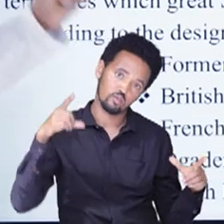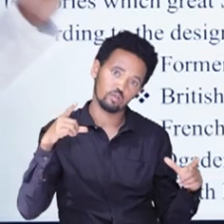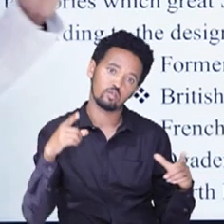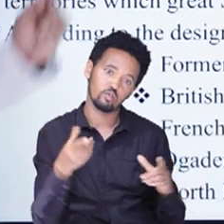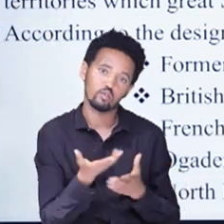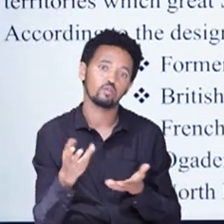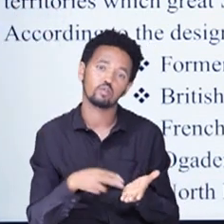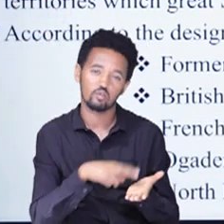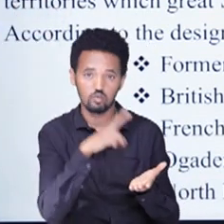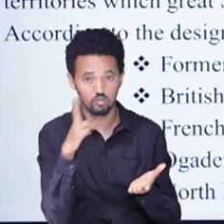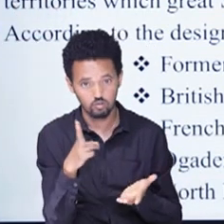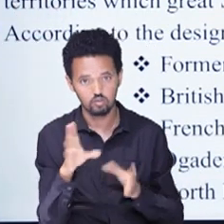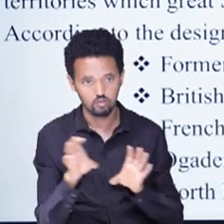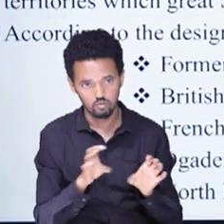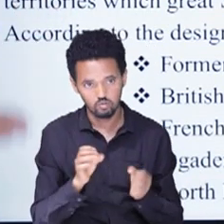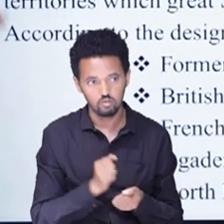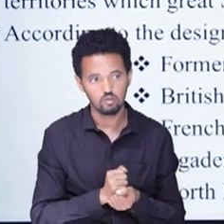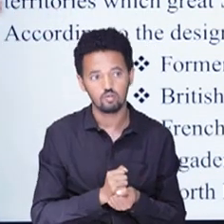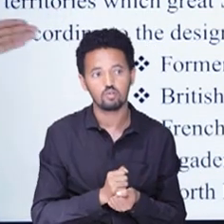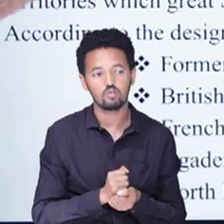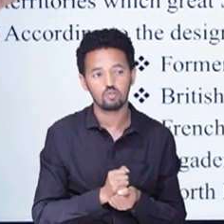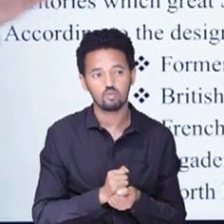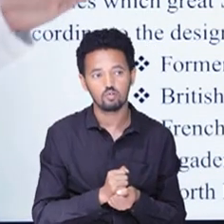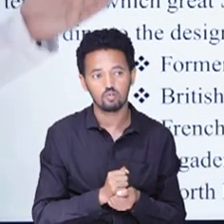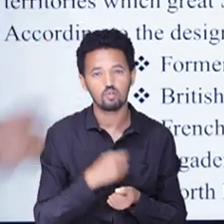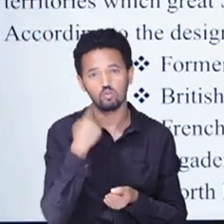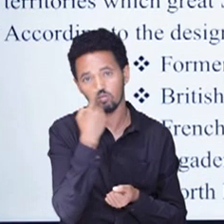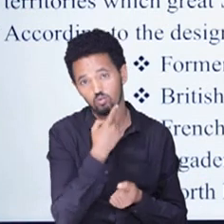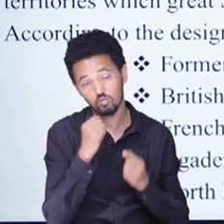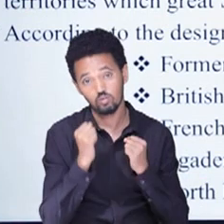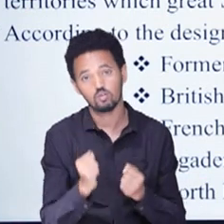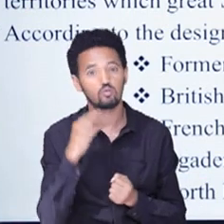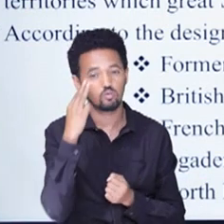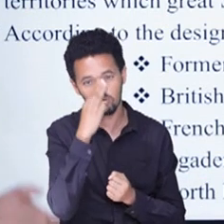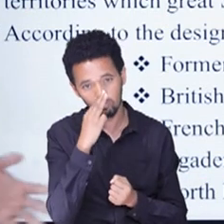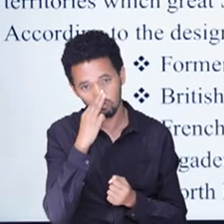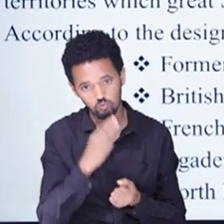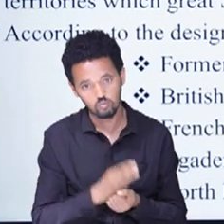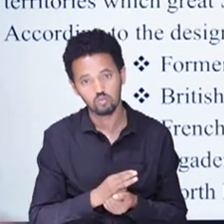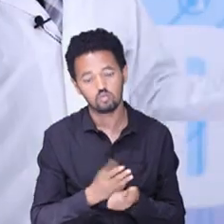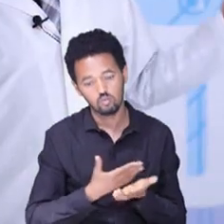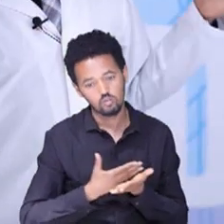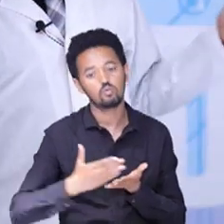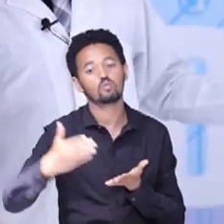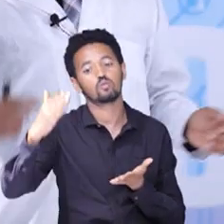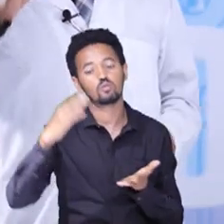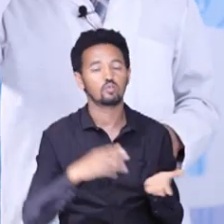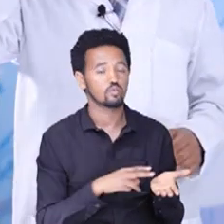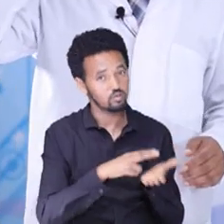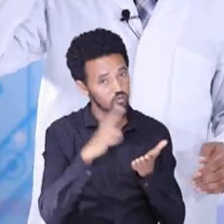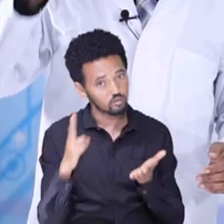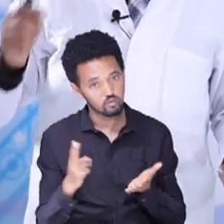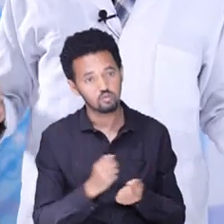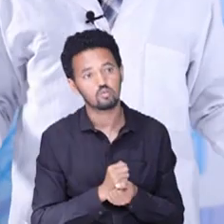flag with 5-pointed star, symbolizing the 5 territories which Greater Somalia wanted to possess. According to